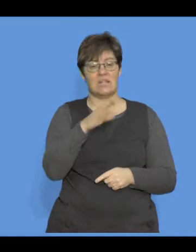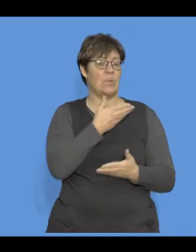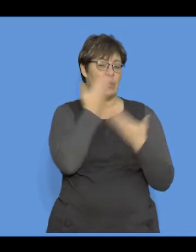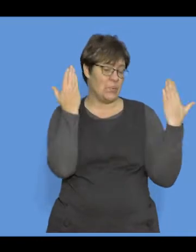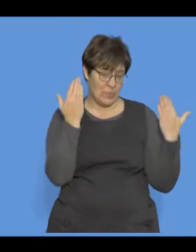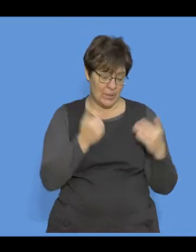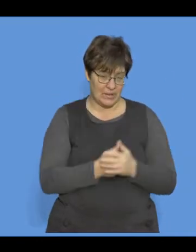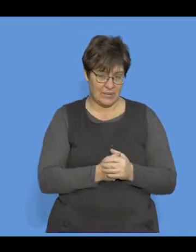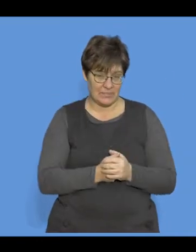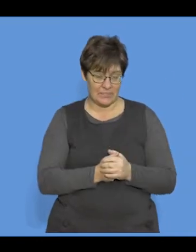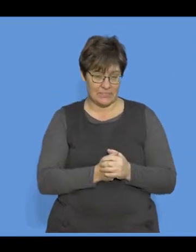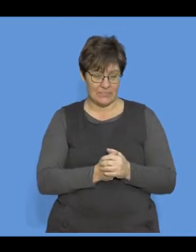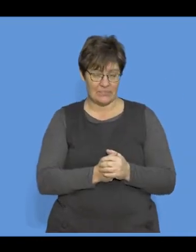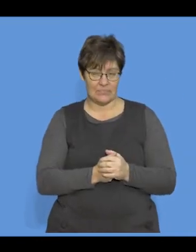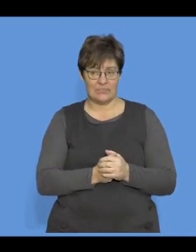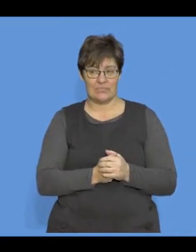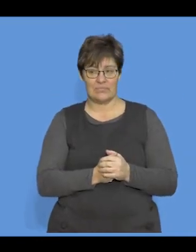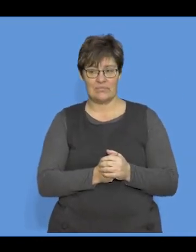here.